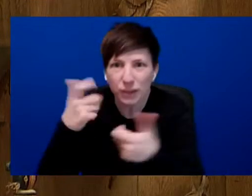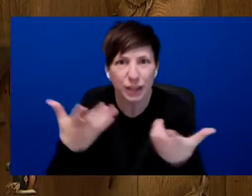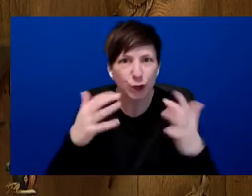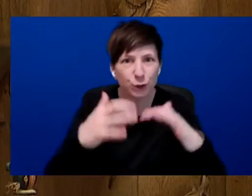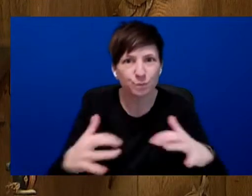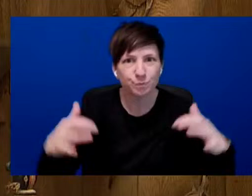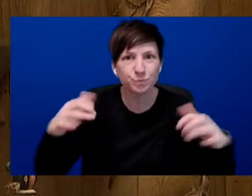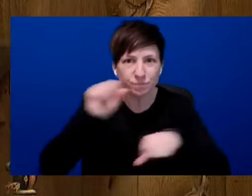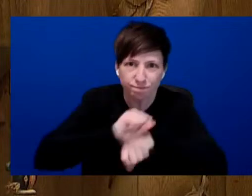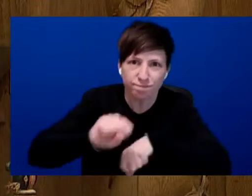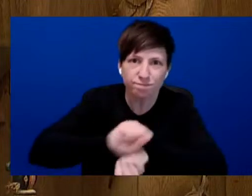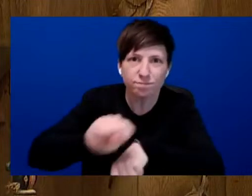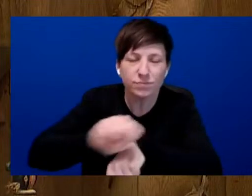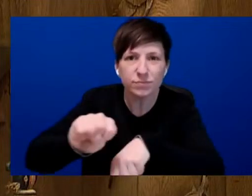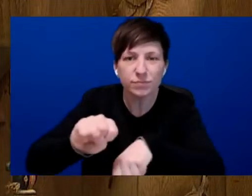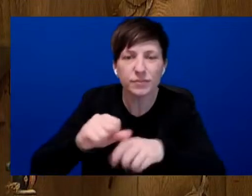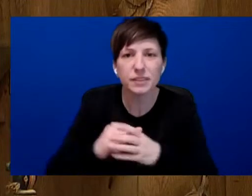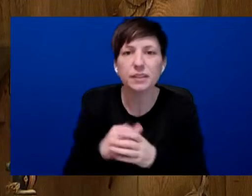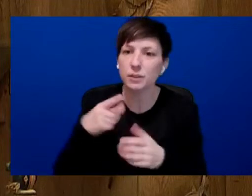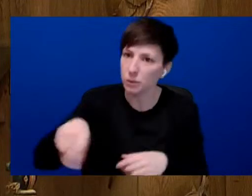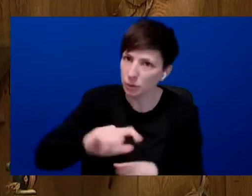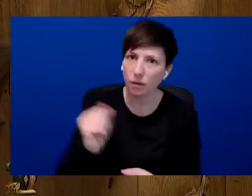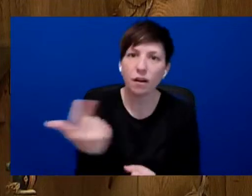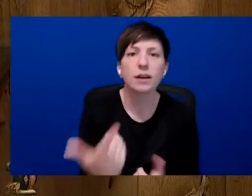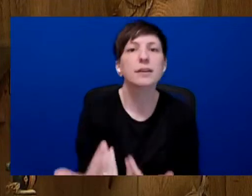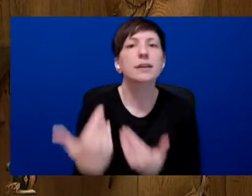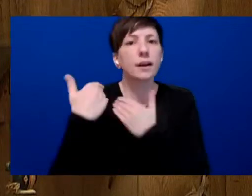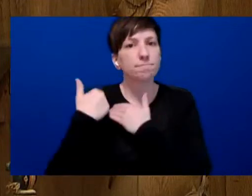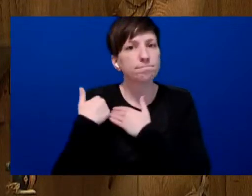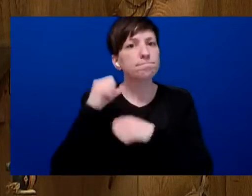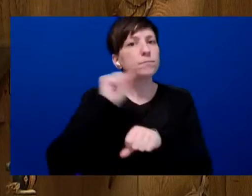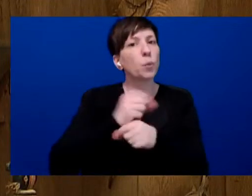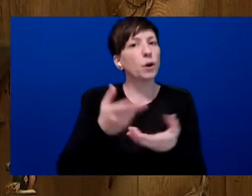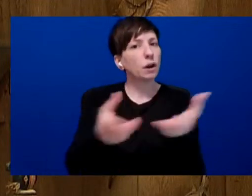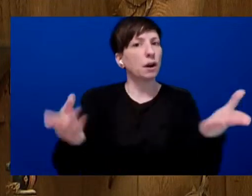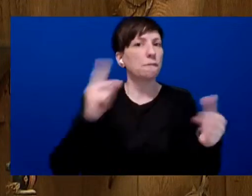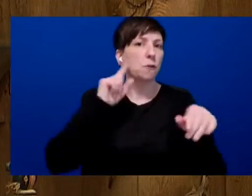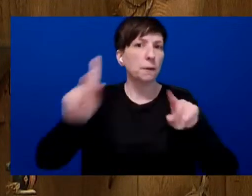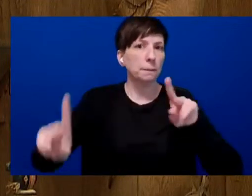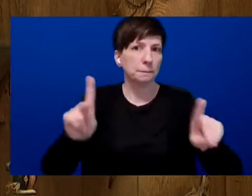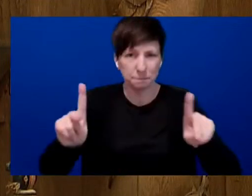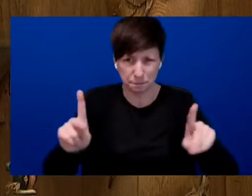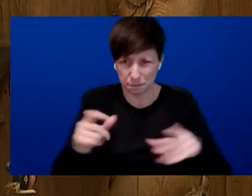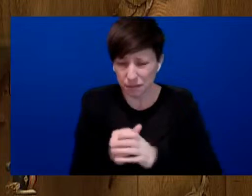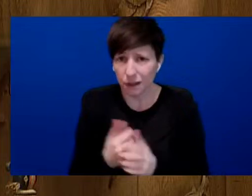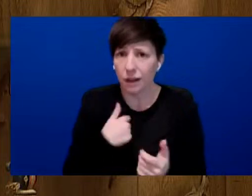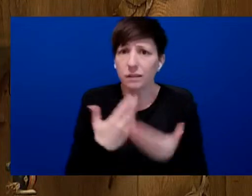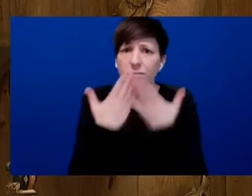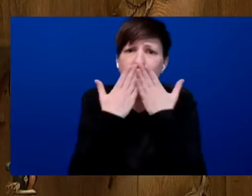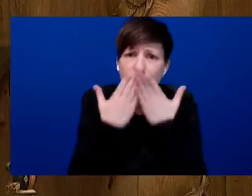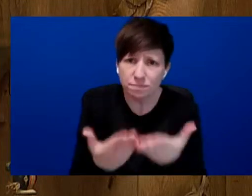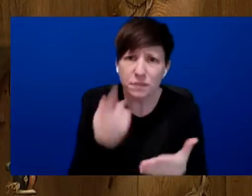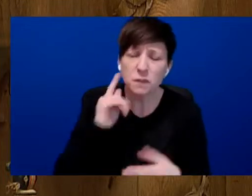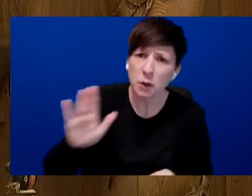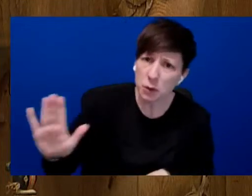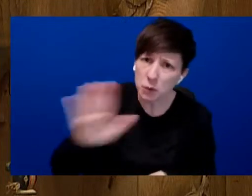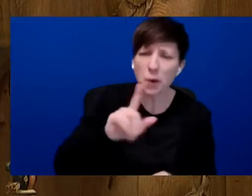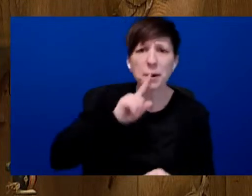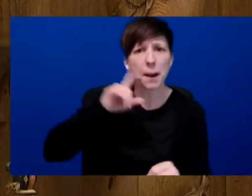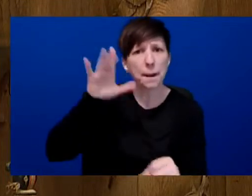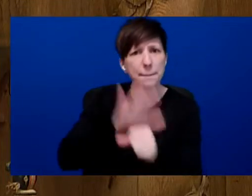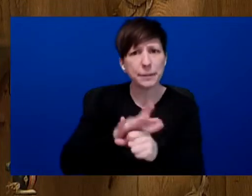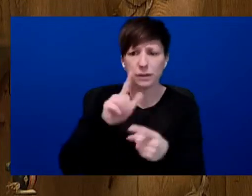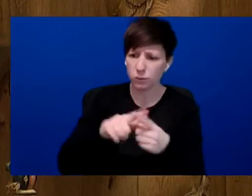all who assume the noble task of serving in public office. I am so deeply grateful for your commitment to upholding our